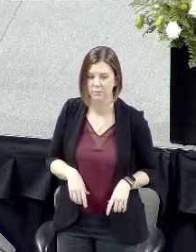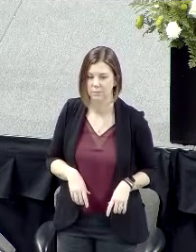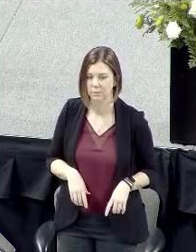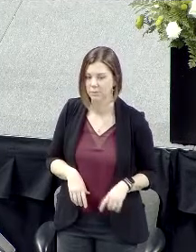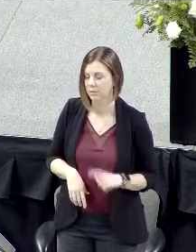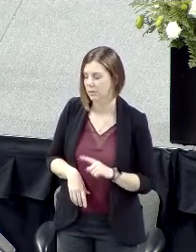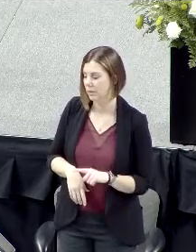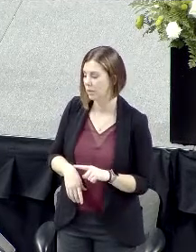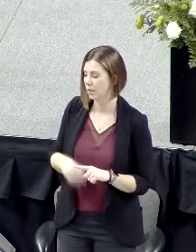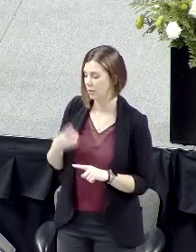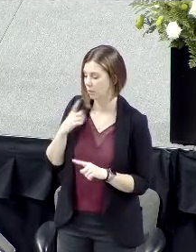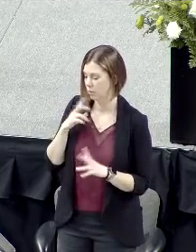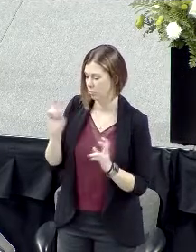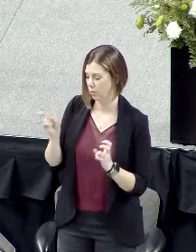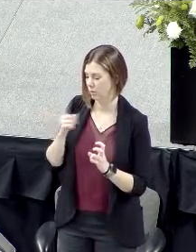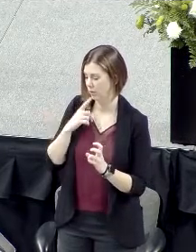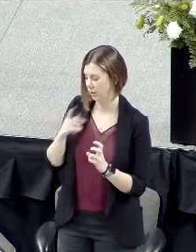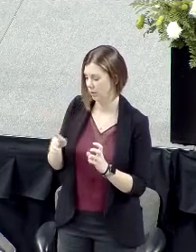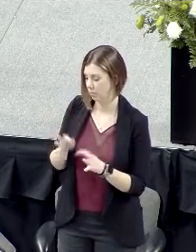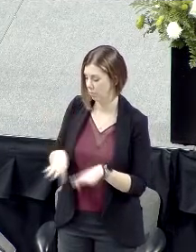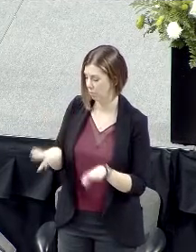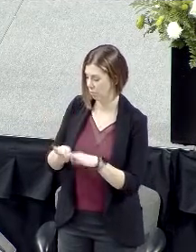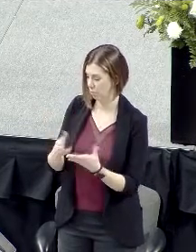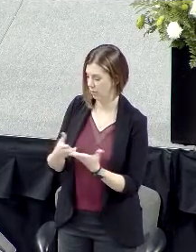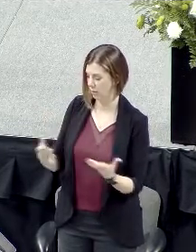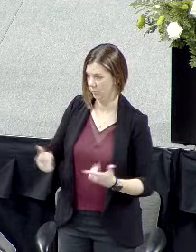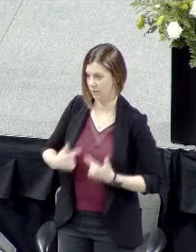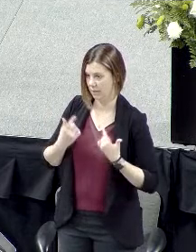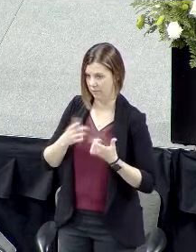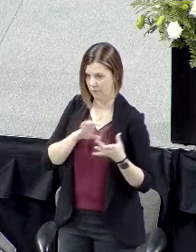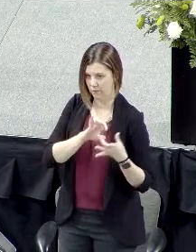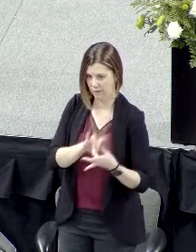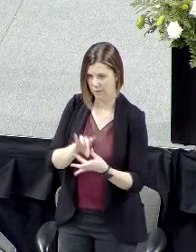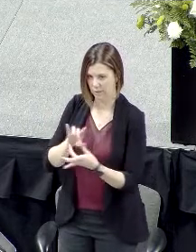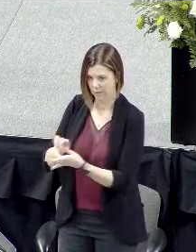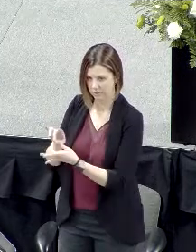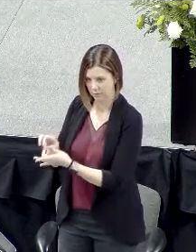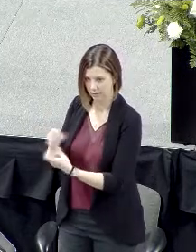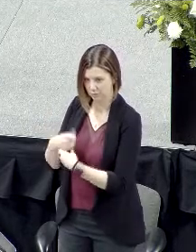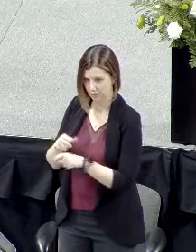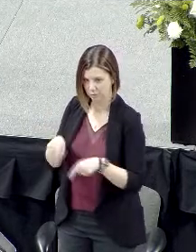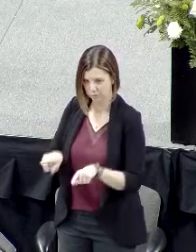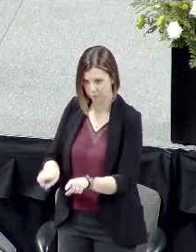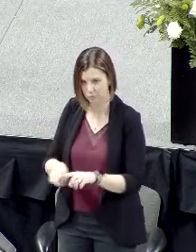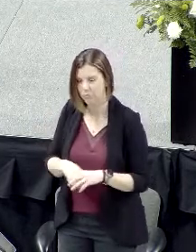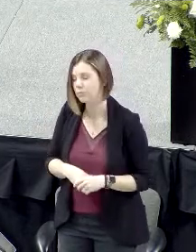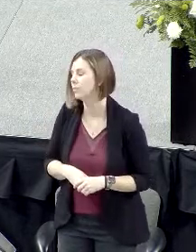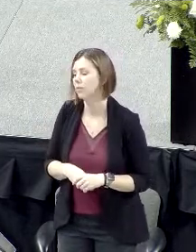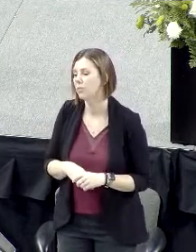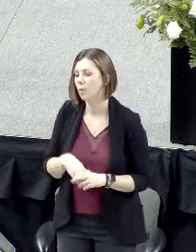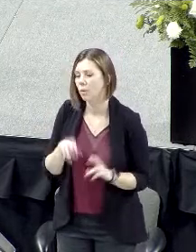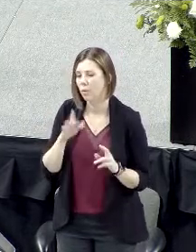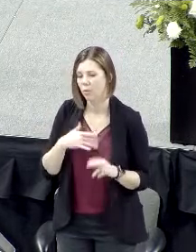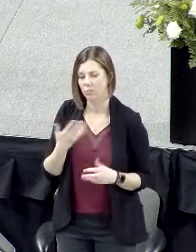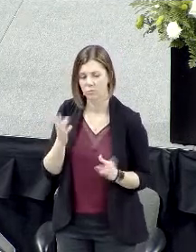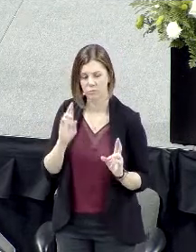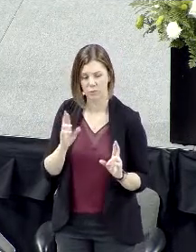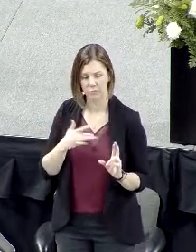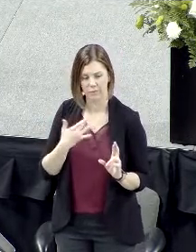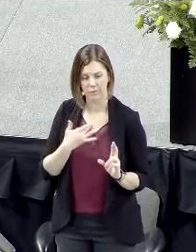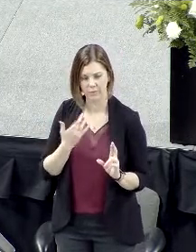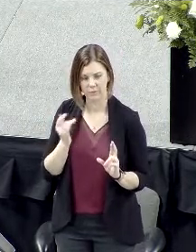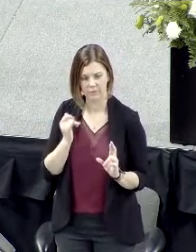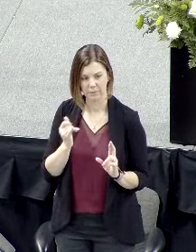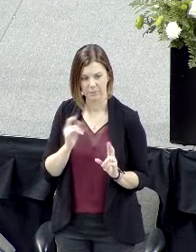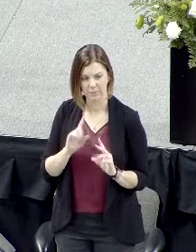most important things in life are the connections you make along the way." I hope that you feel the same way about the connections you have